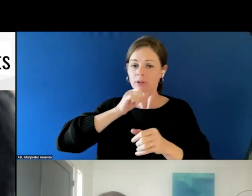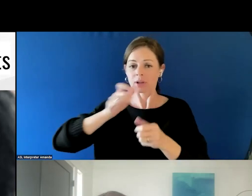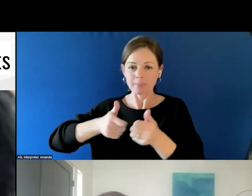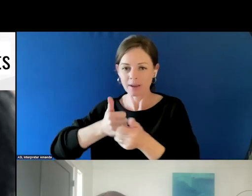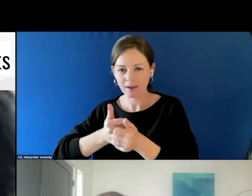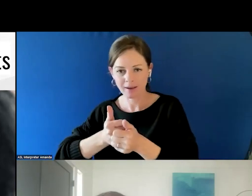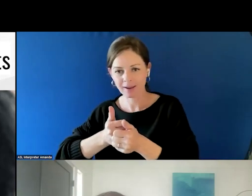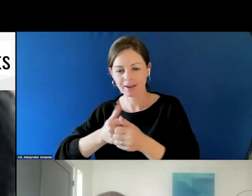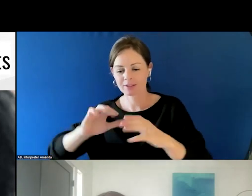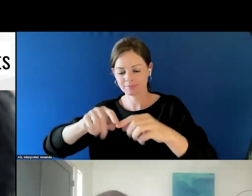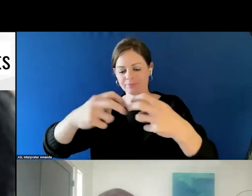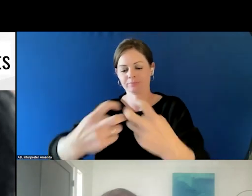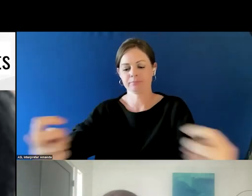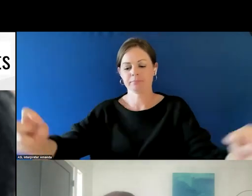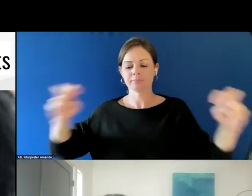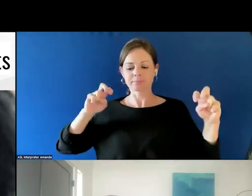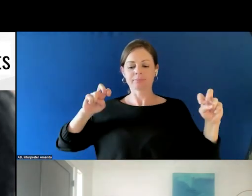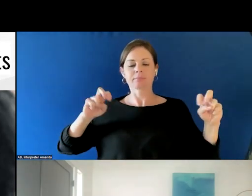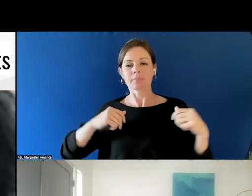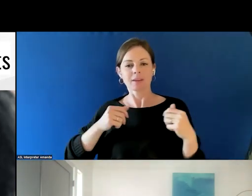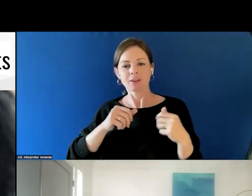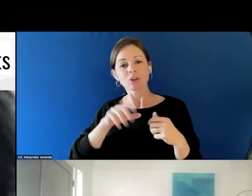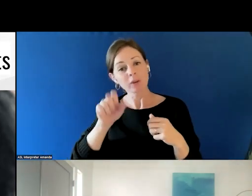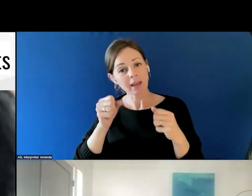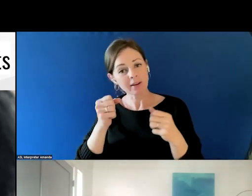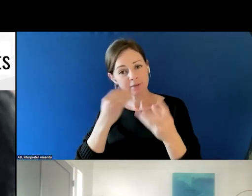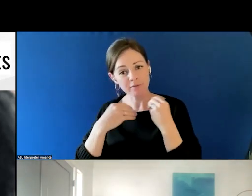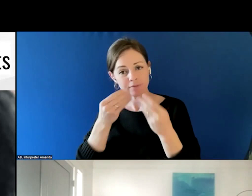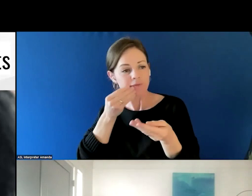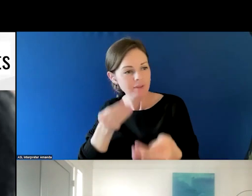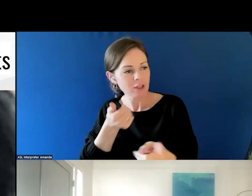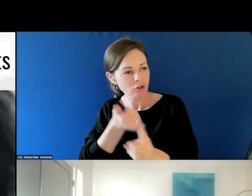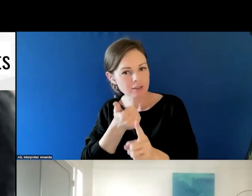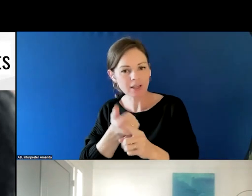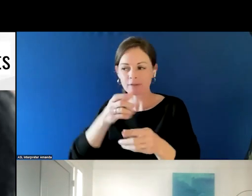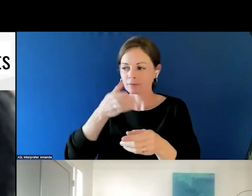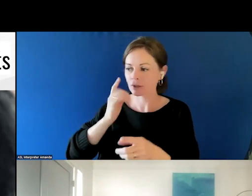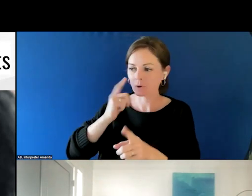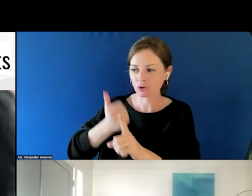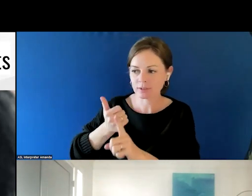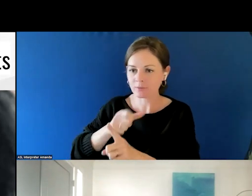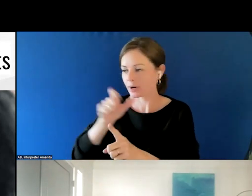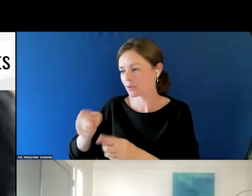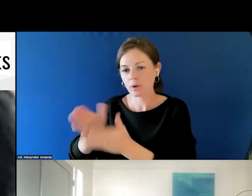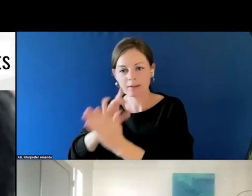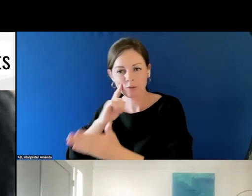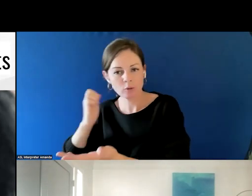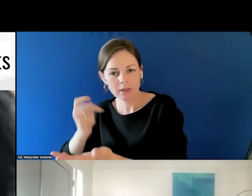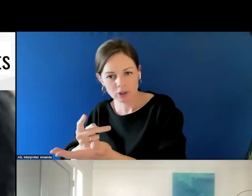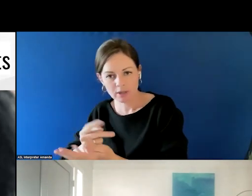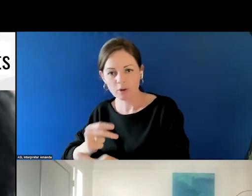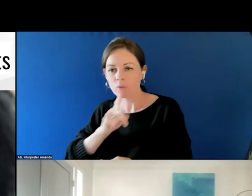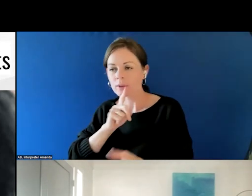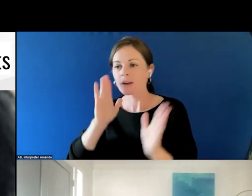fishbowl. There's ability to get yourself something to eat or drink, and really focusing on, staying into a